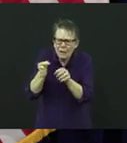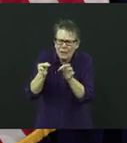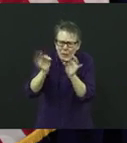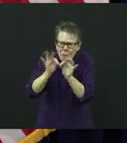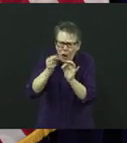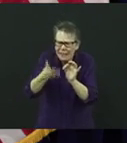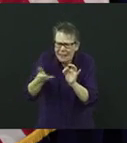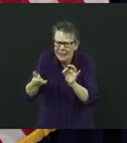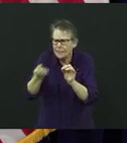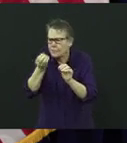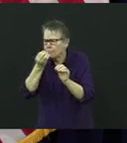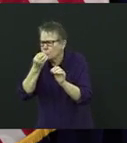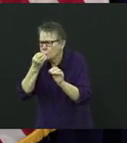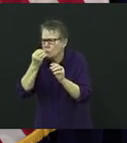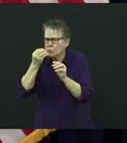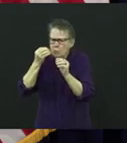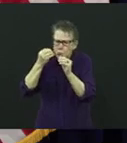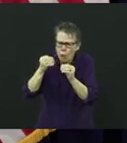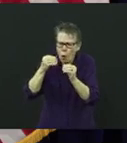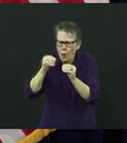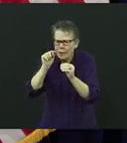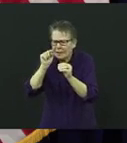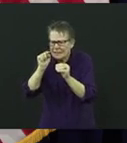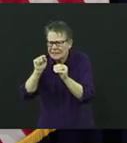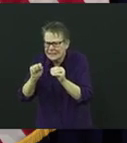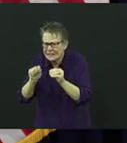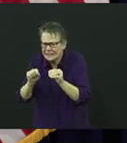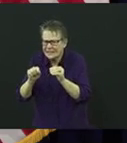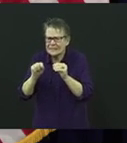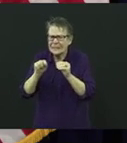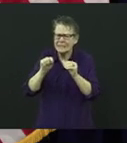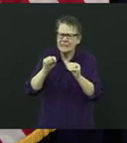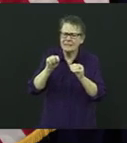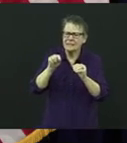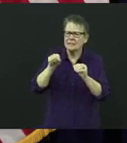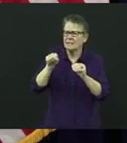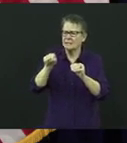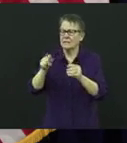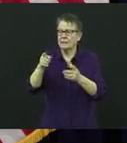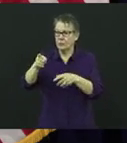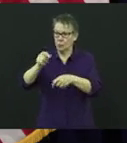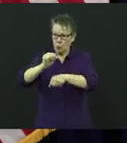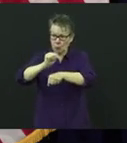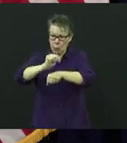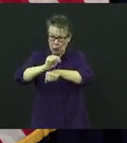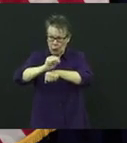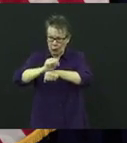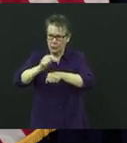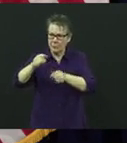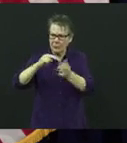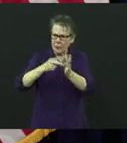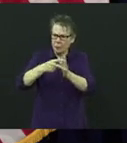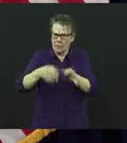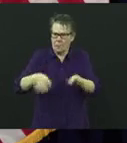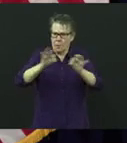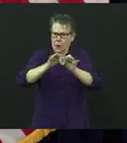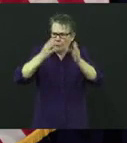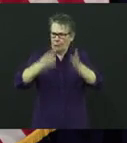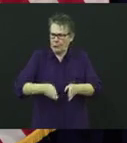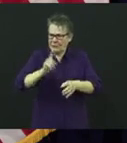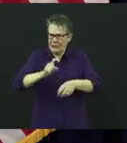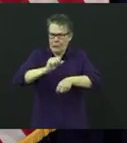Otherwise, either you're closed or you're working from home. That's a fairly simple reality. I think I did say the other day we need